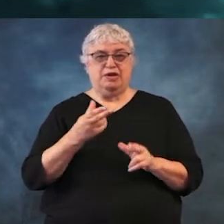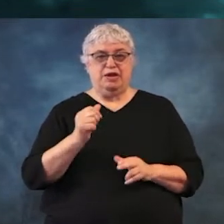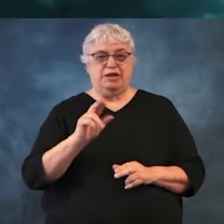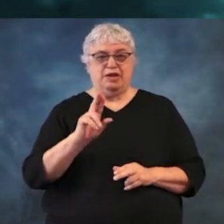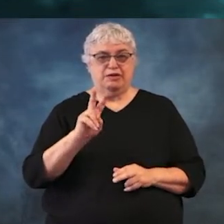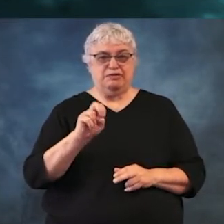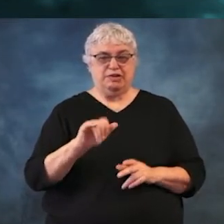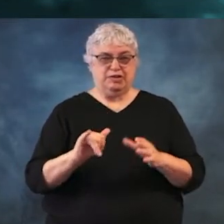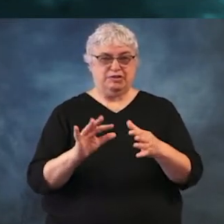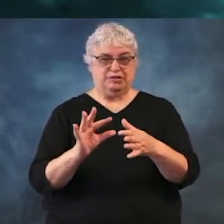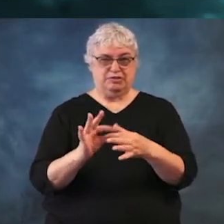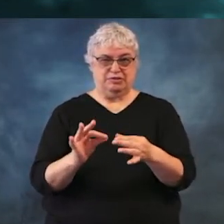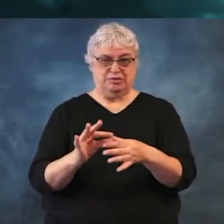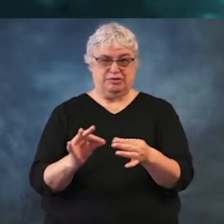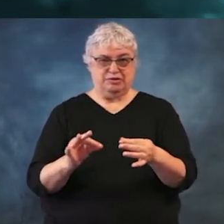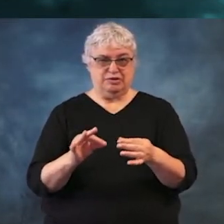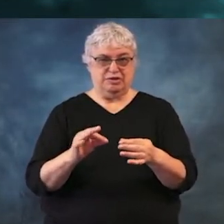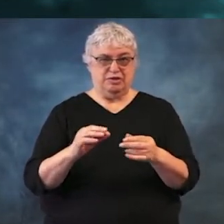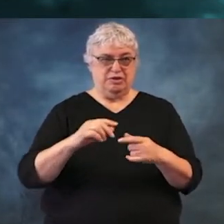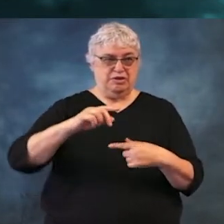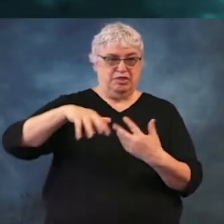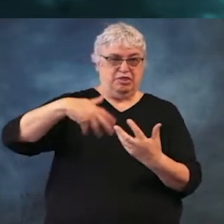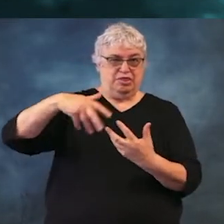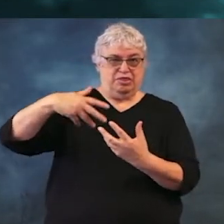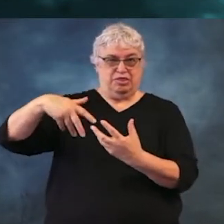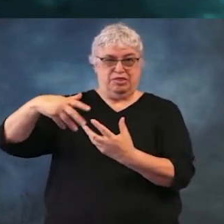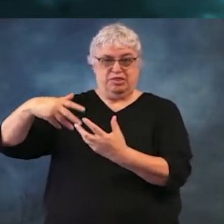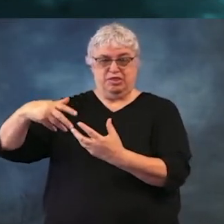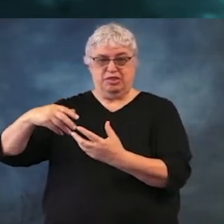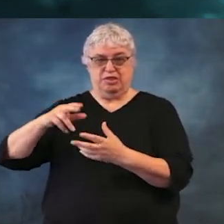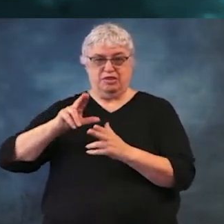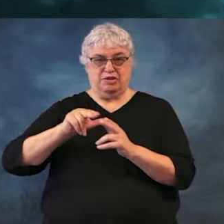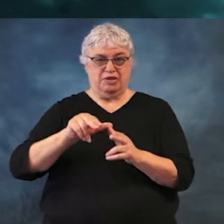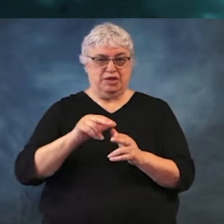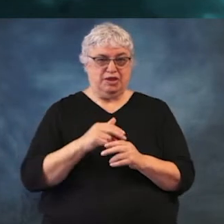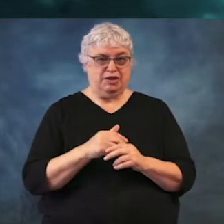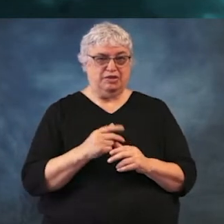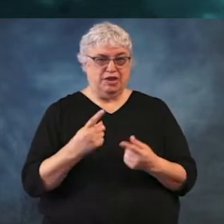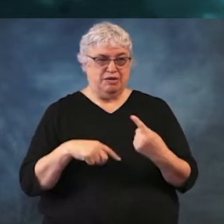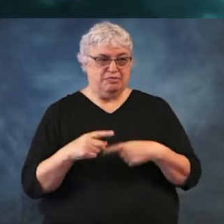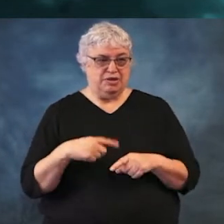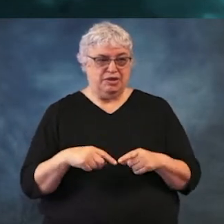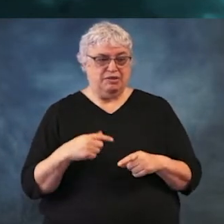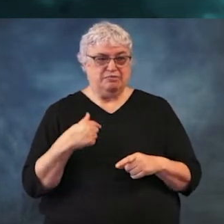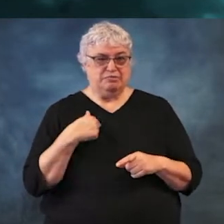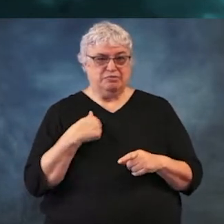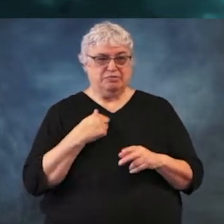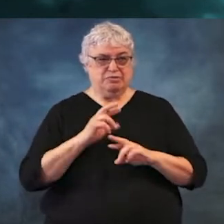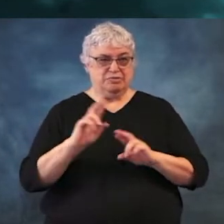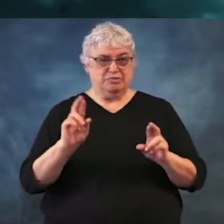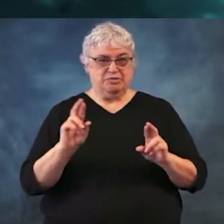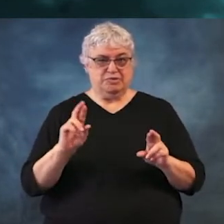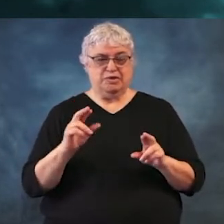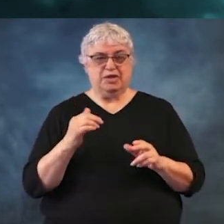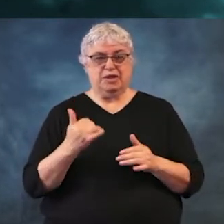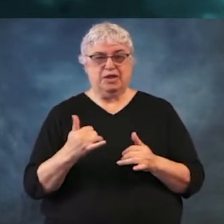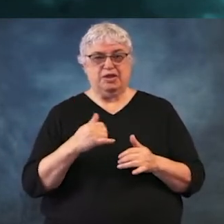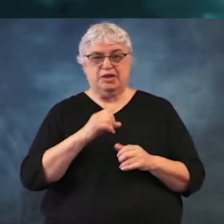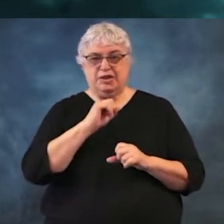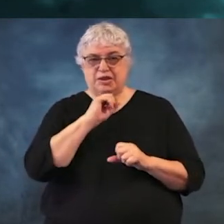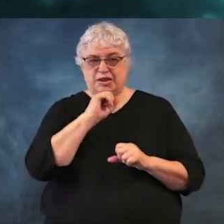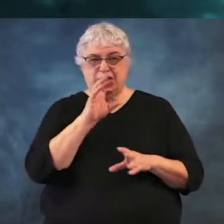there's conversation of the tropics stirring, I think I just go into kind of preparedness mode, even though